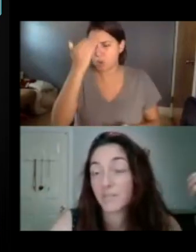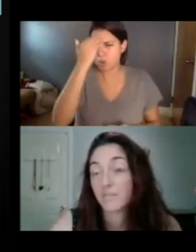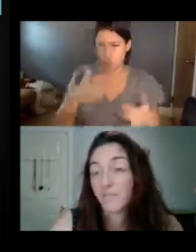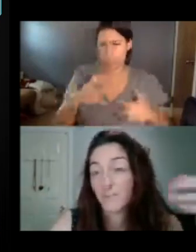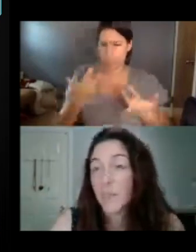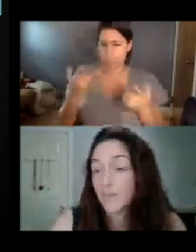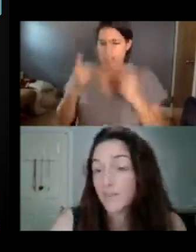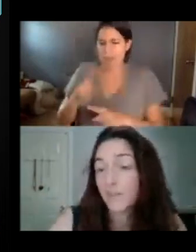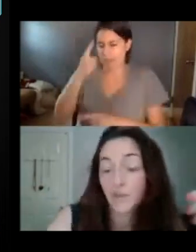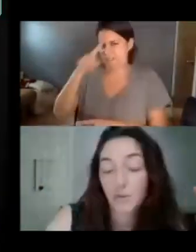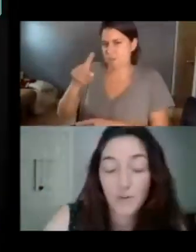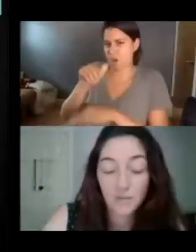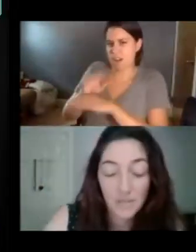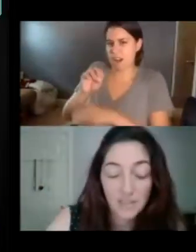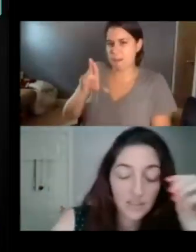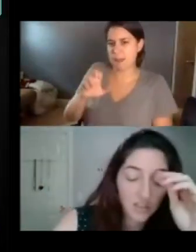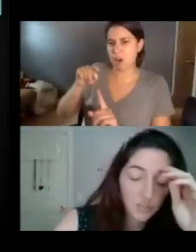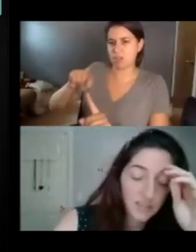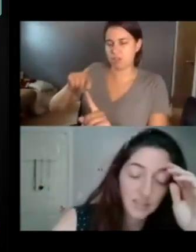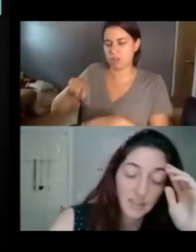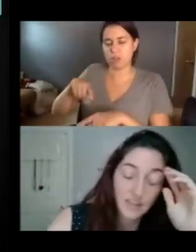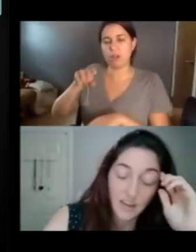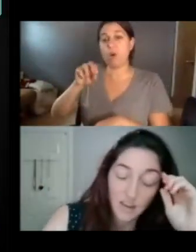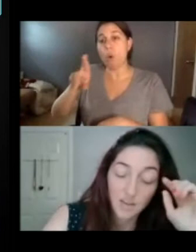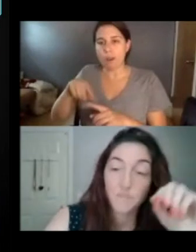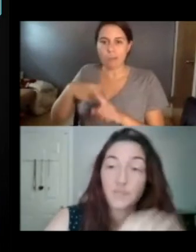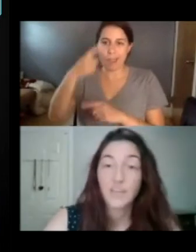nightmares occur or when dreaming is disturbed.